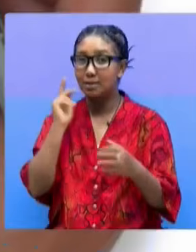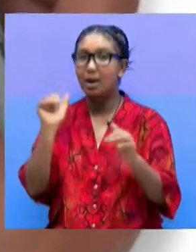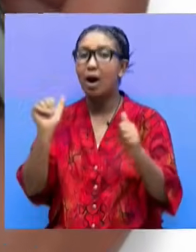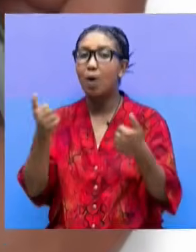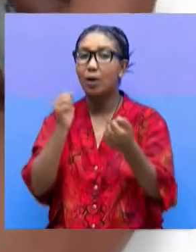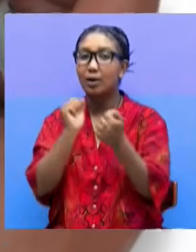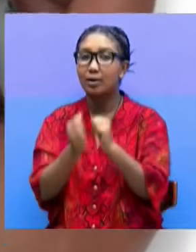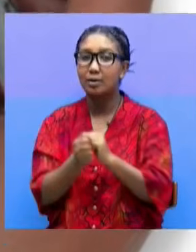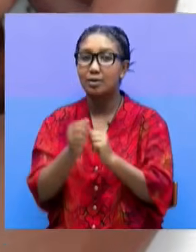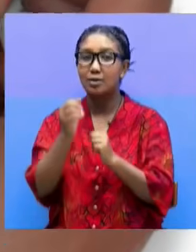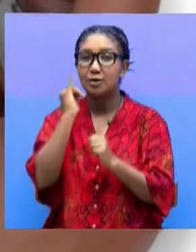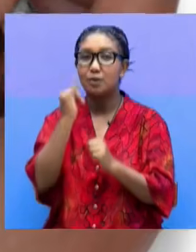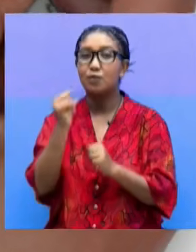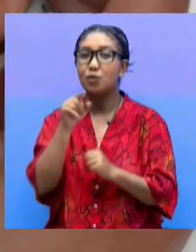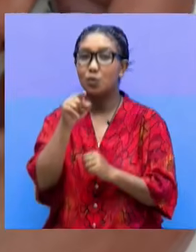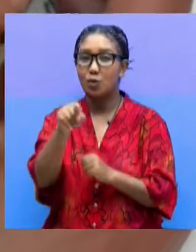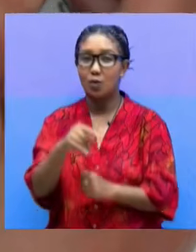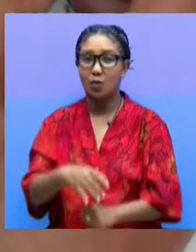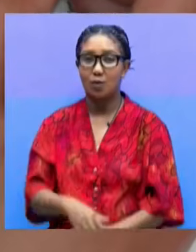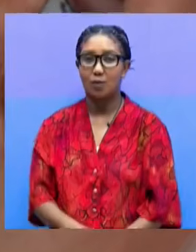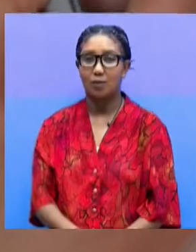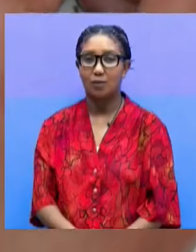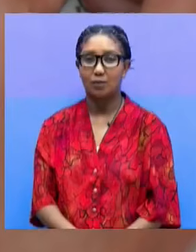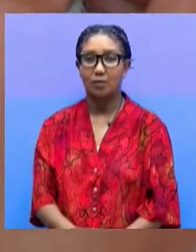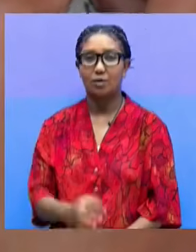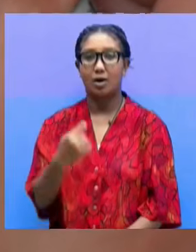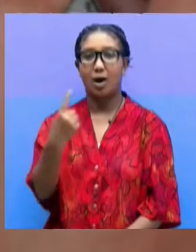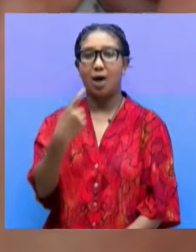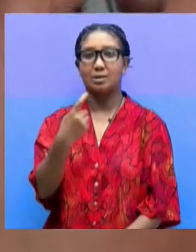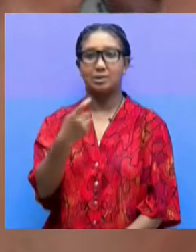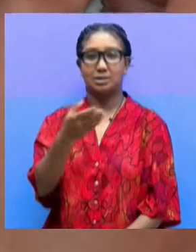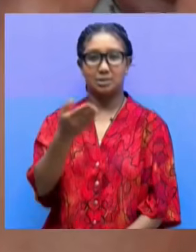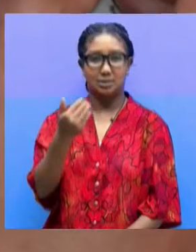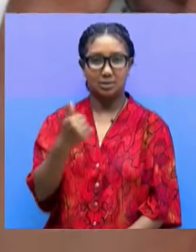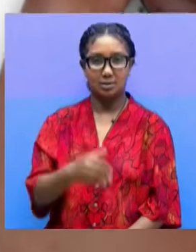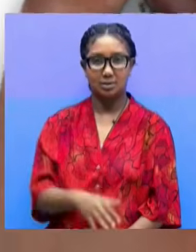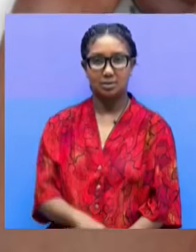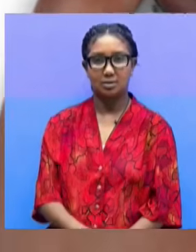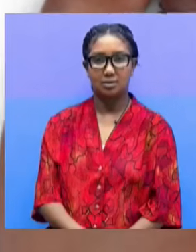do? If you asked